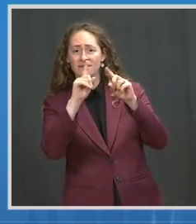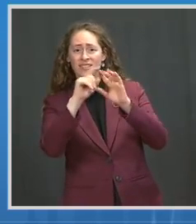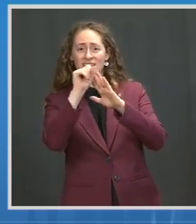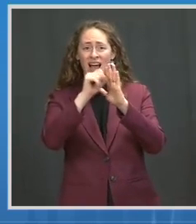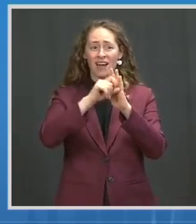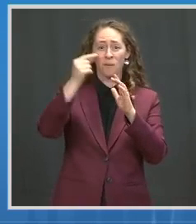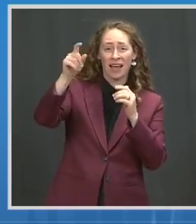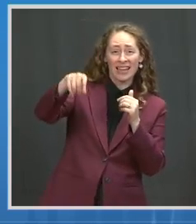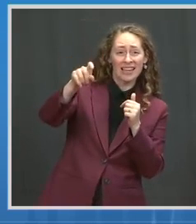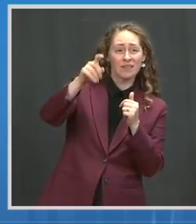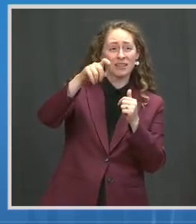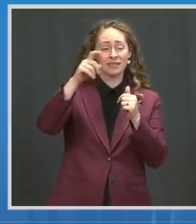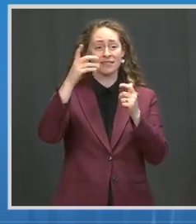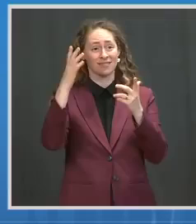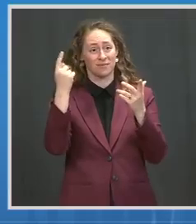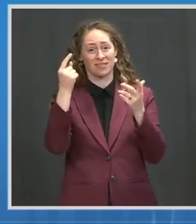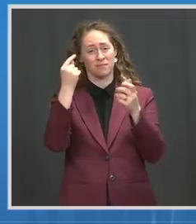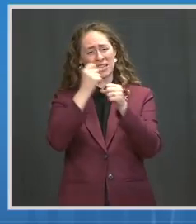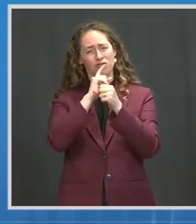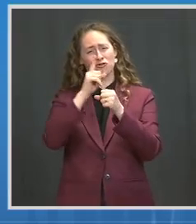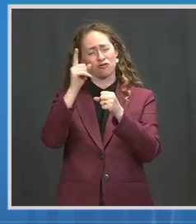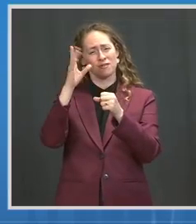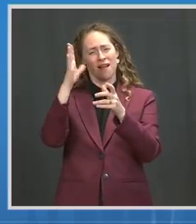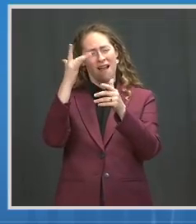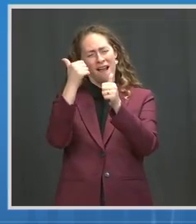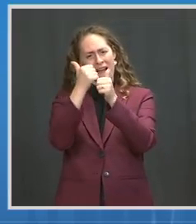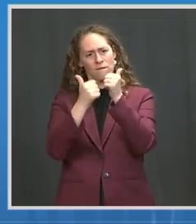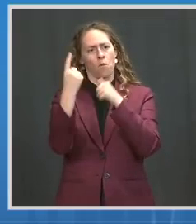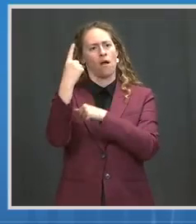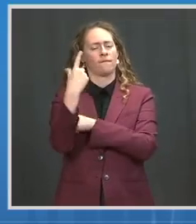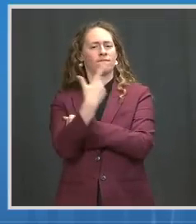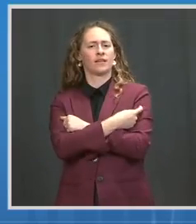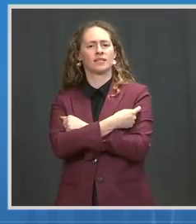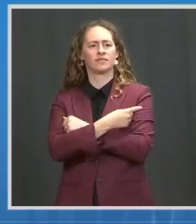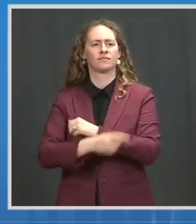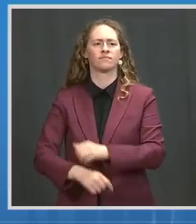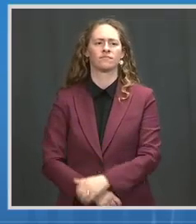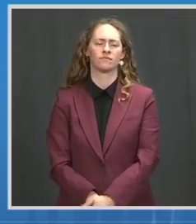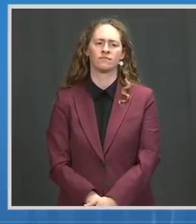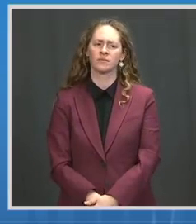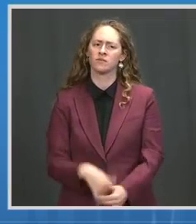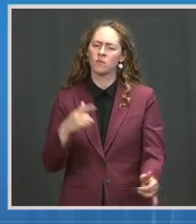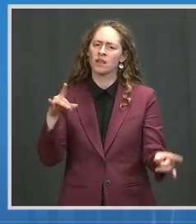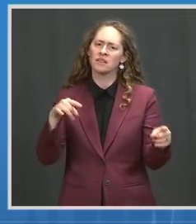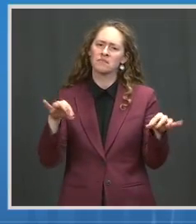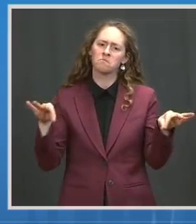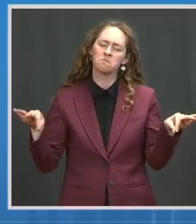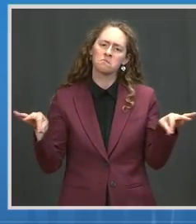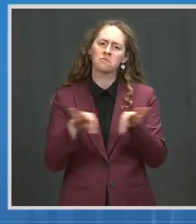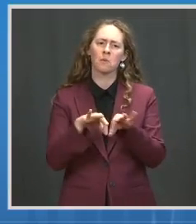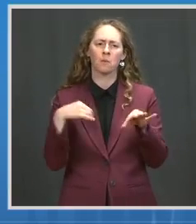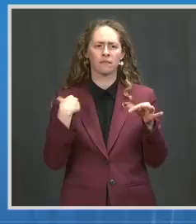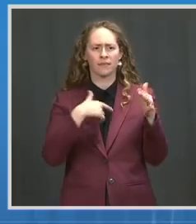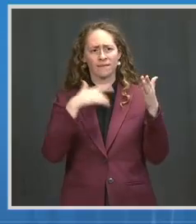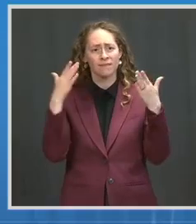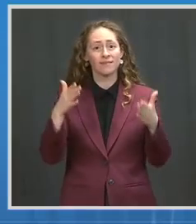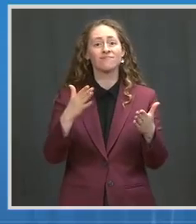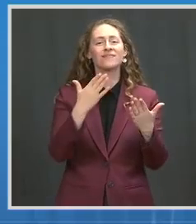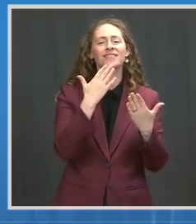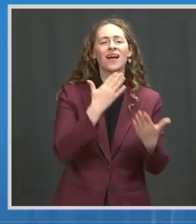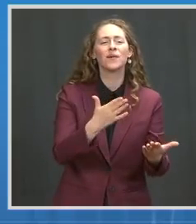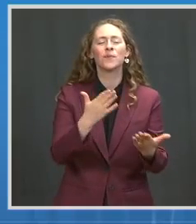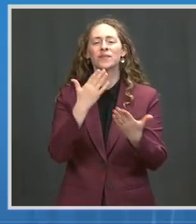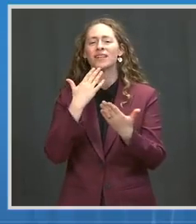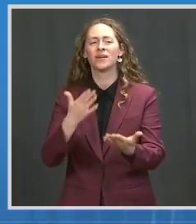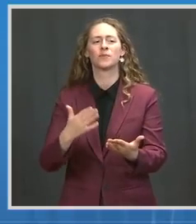last person has an opportunity to be vaccinated, because it is so important and it is such an important focus. Well, thank you again for